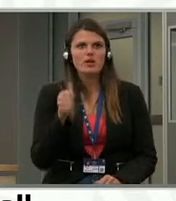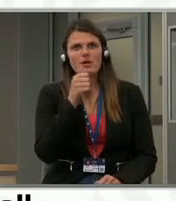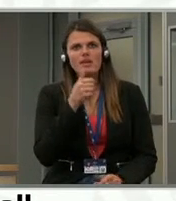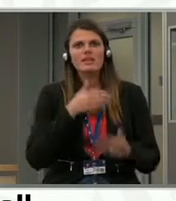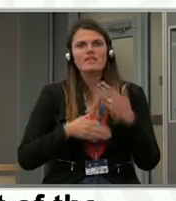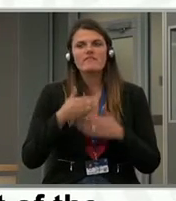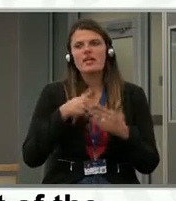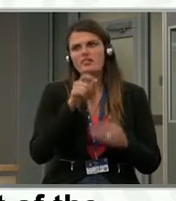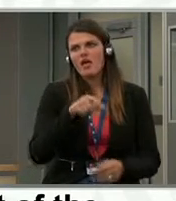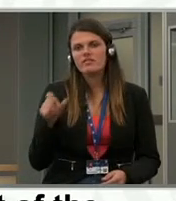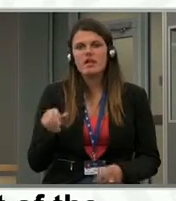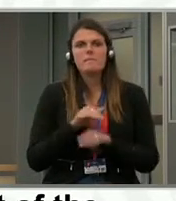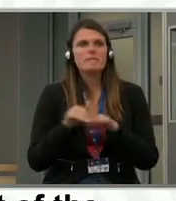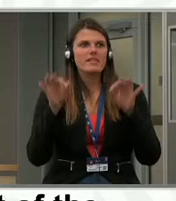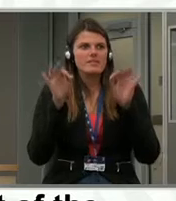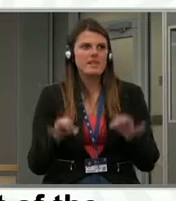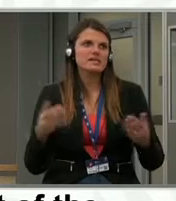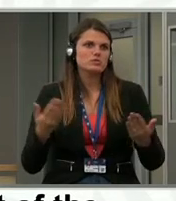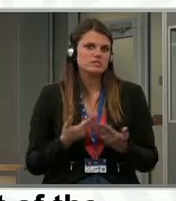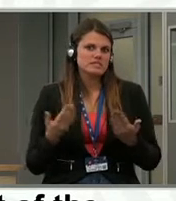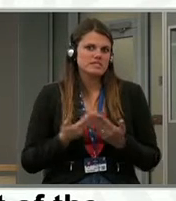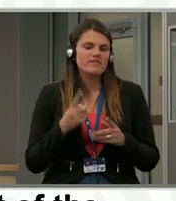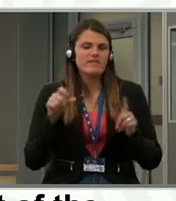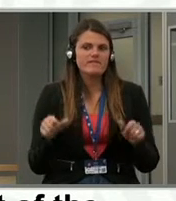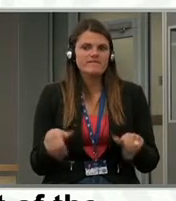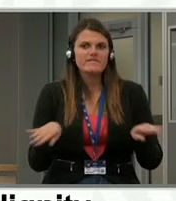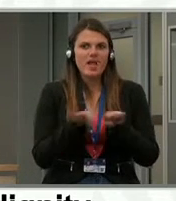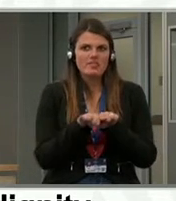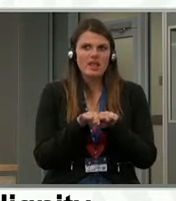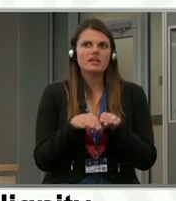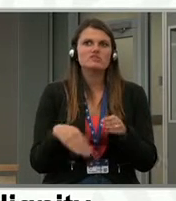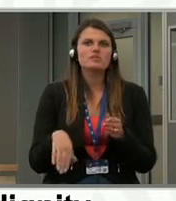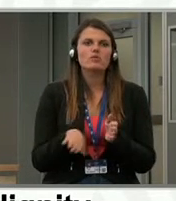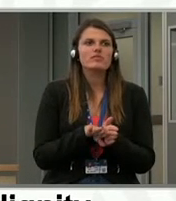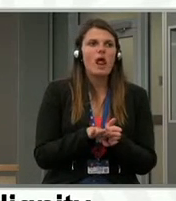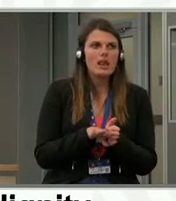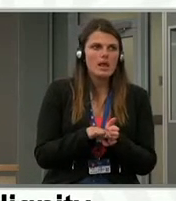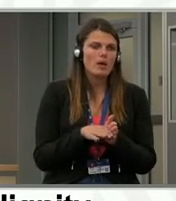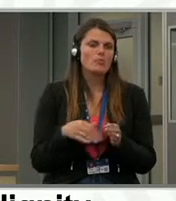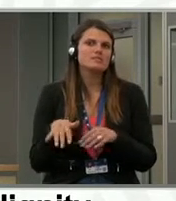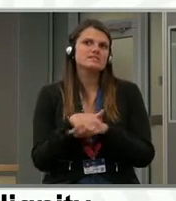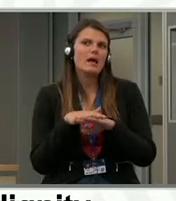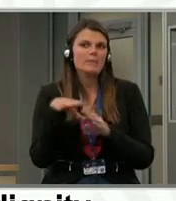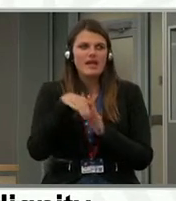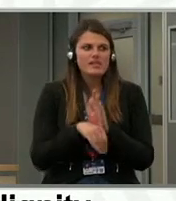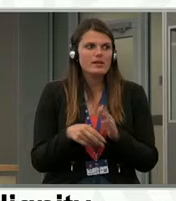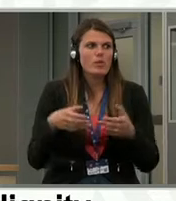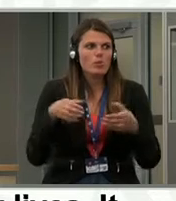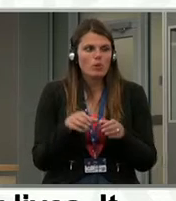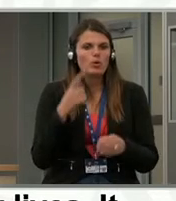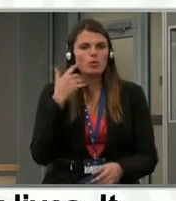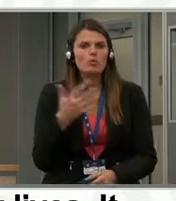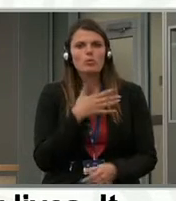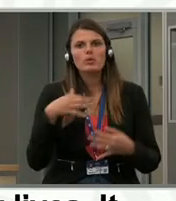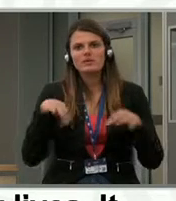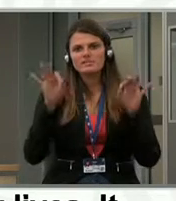dignity alongside with equal participation in their community's life. I think it's always important to focus